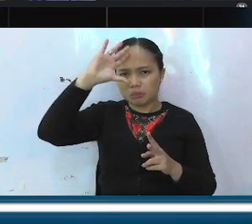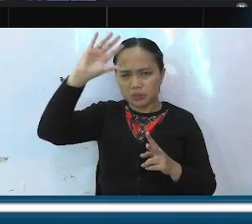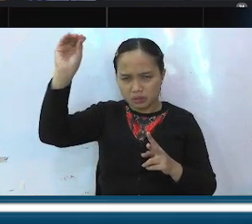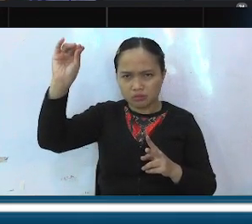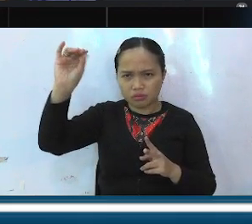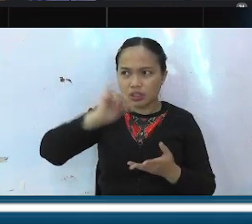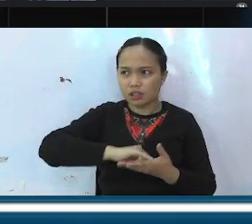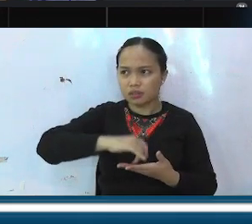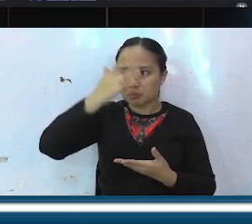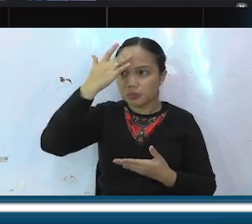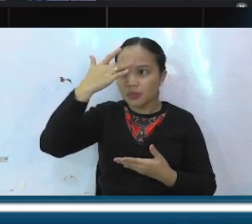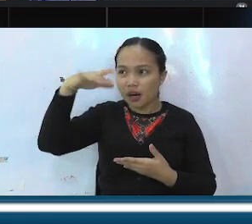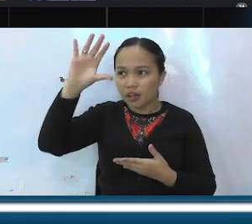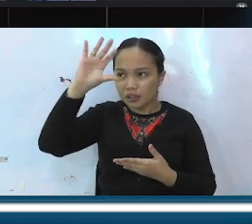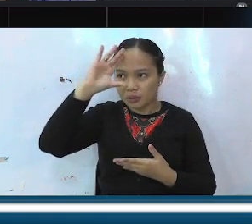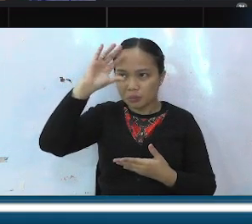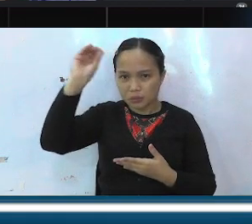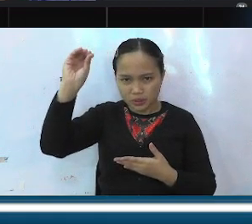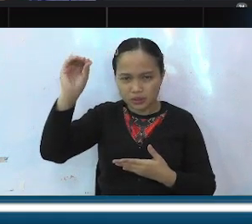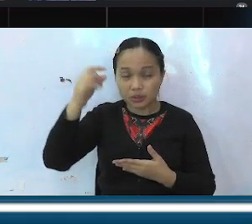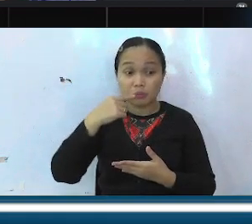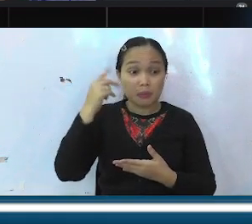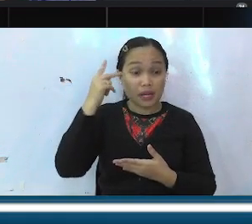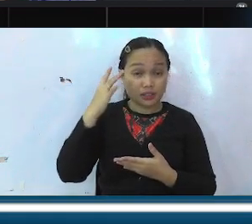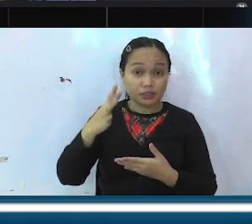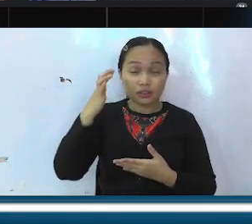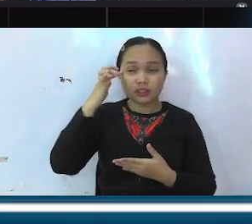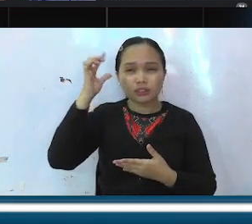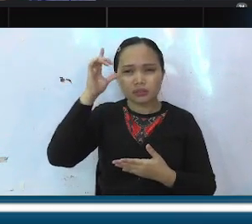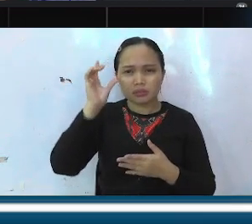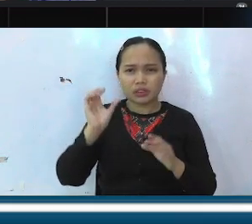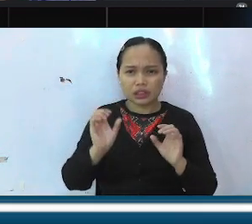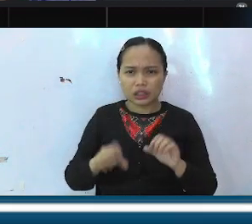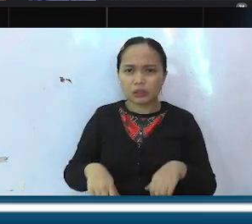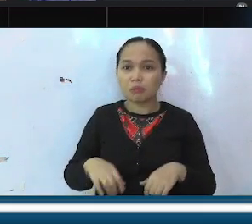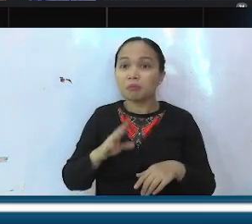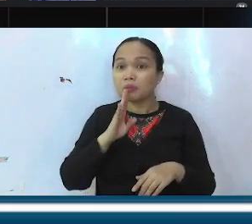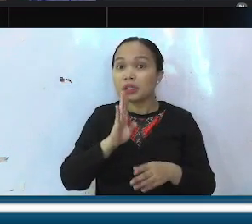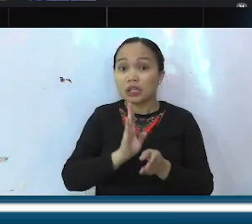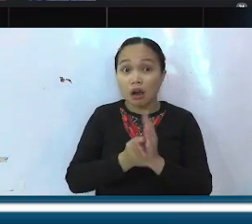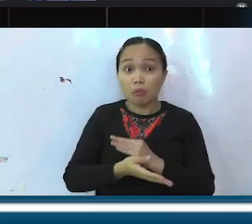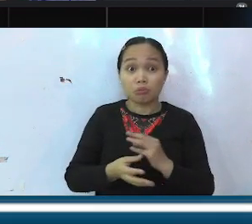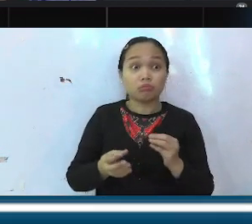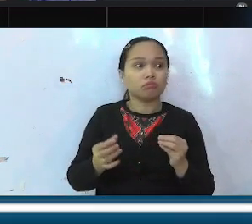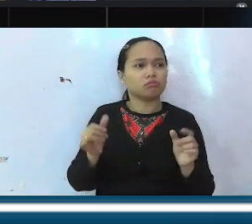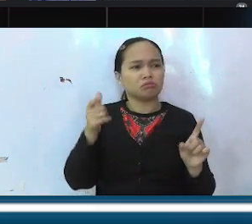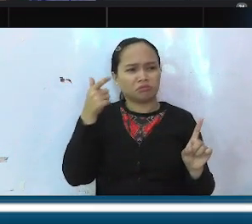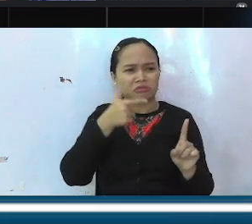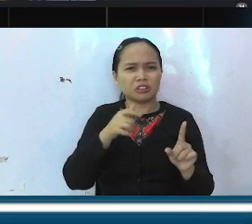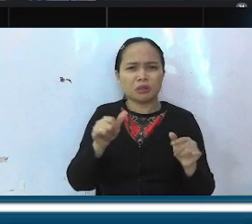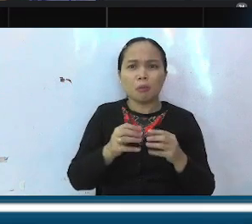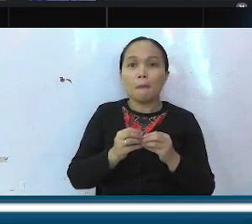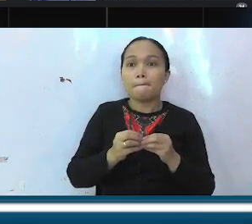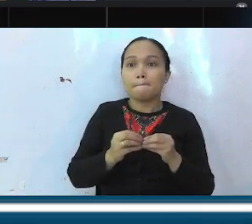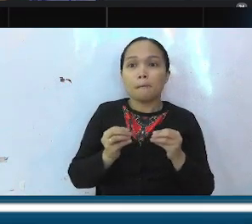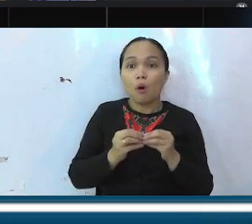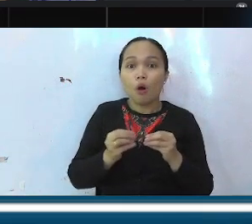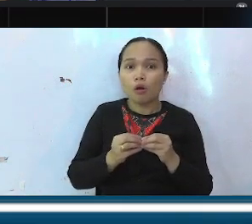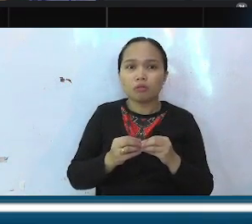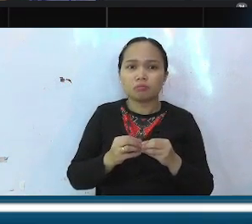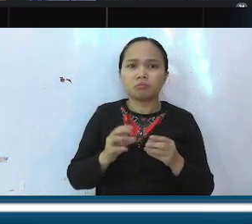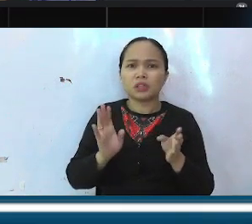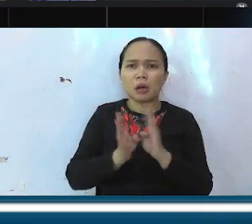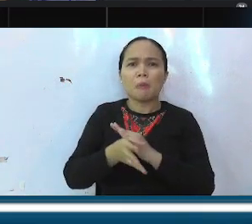That is a brilliant man. Amen. Pastor Gil could probably be a multimillionaire because he's so smart.